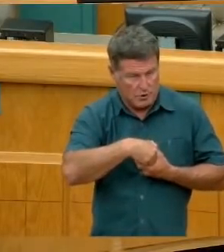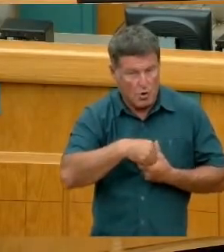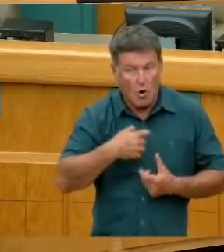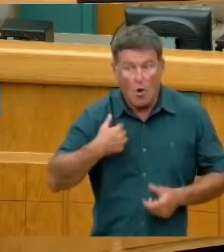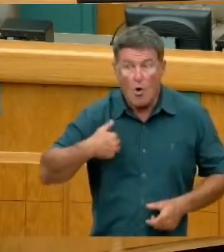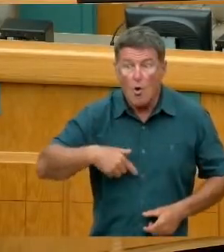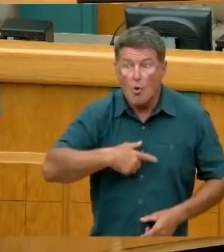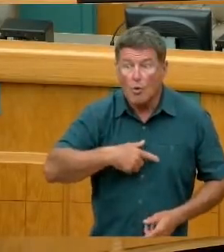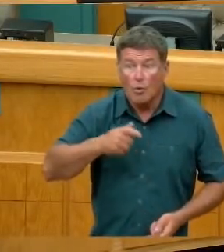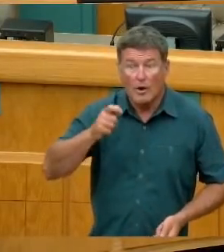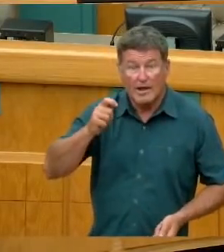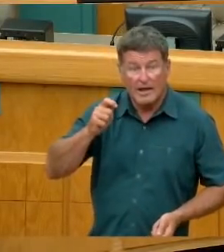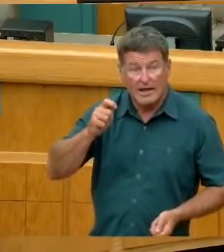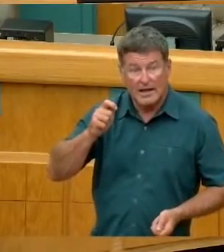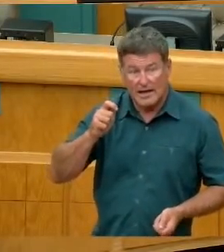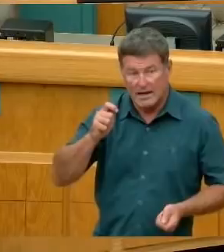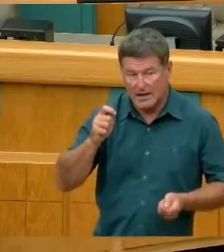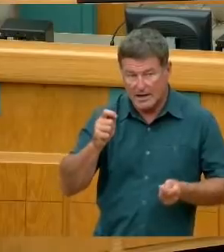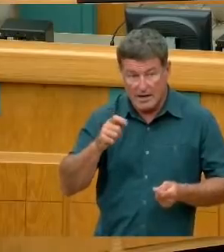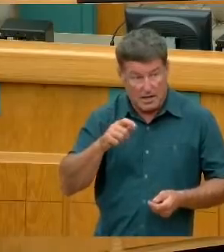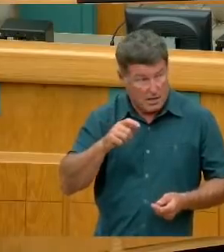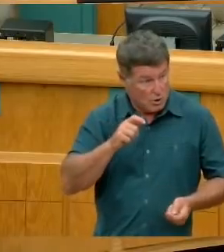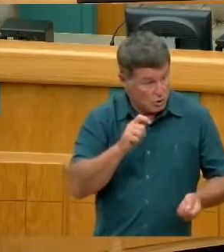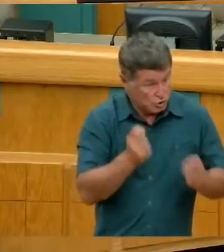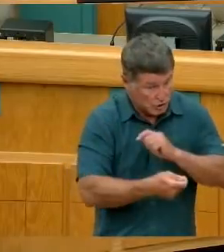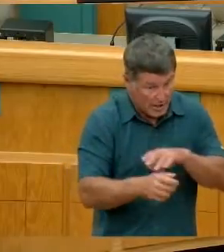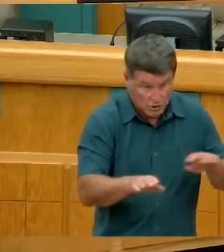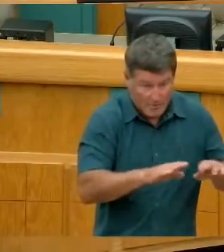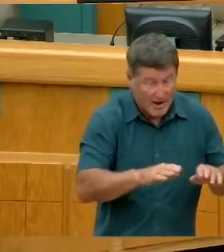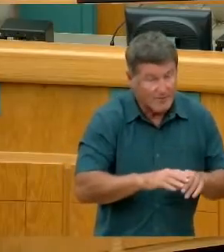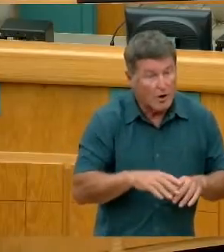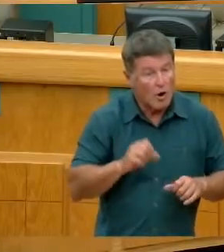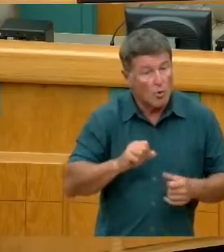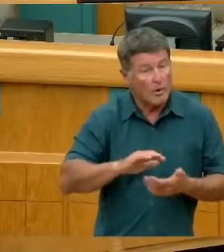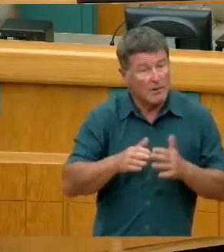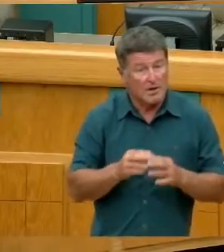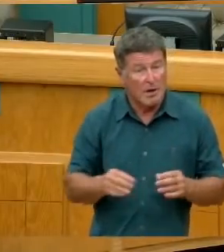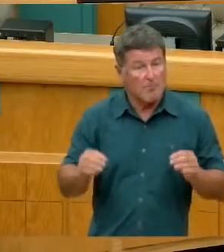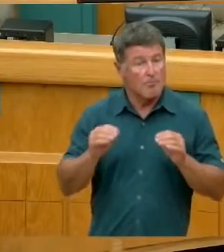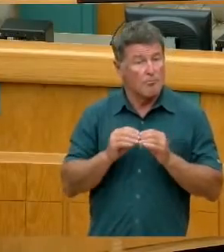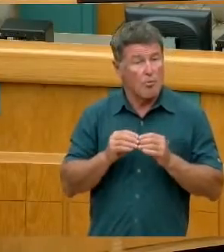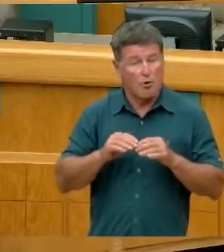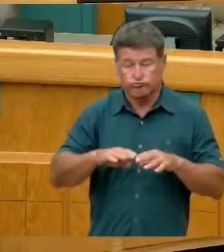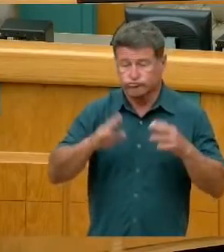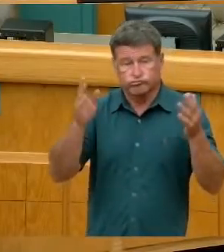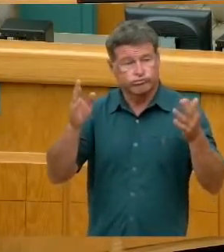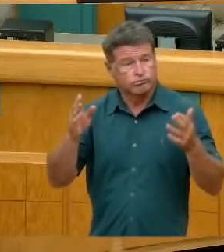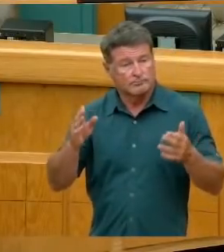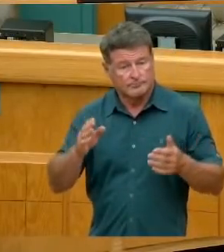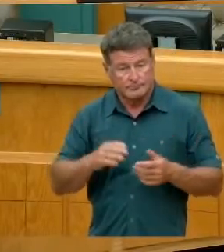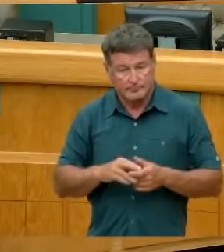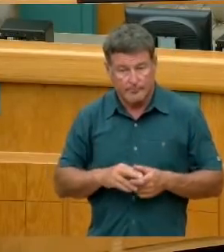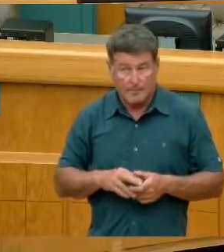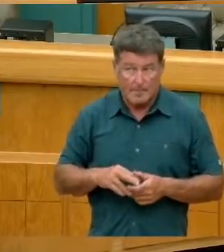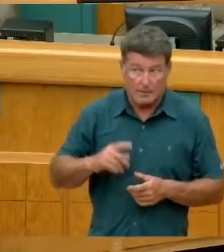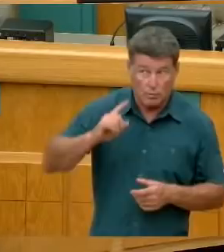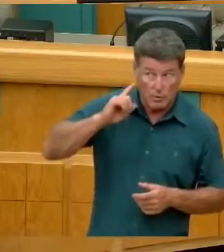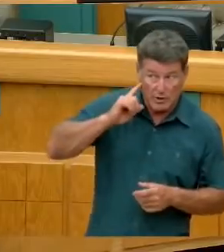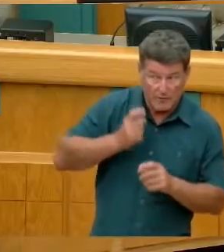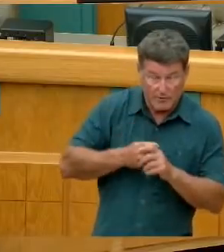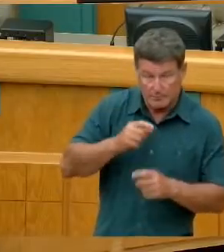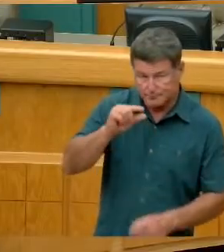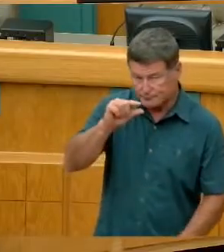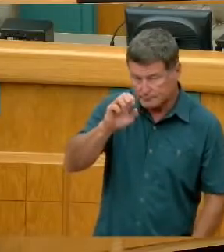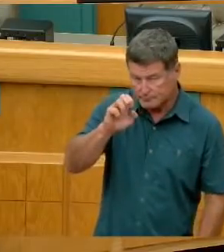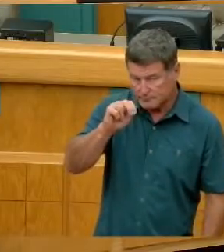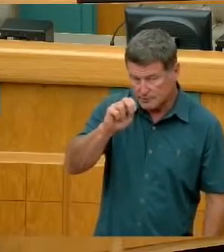can change how restrictive we have to be. So with any luck, once we